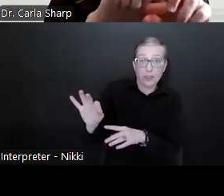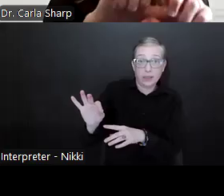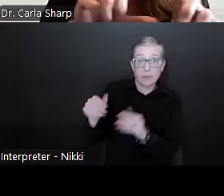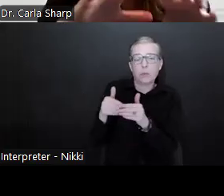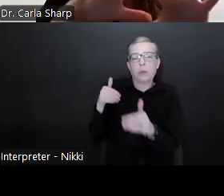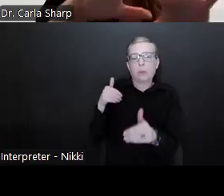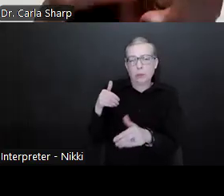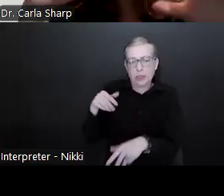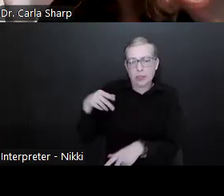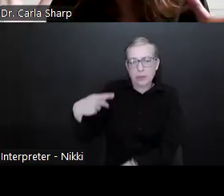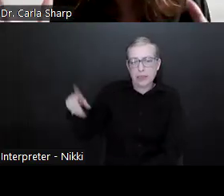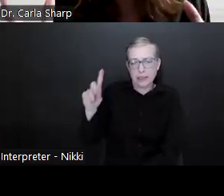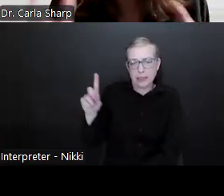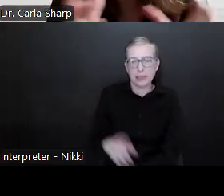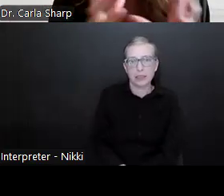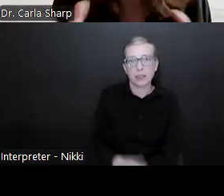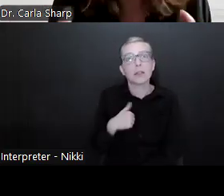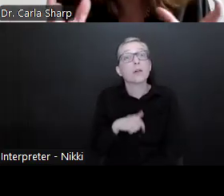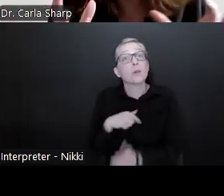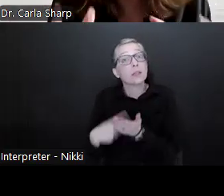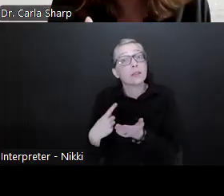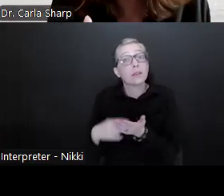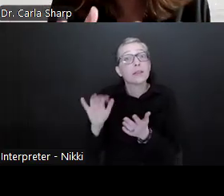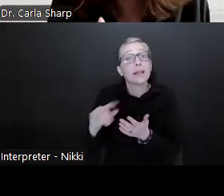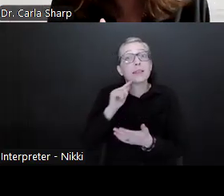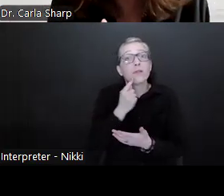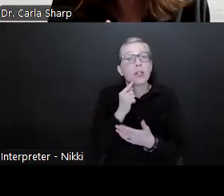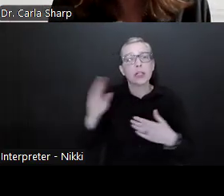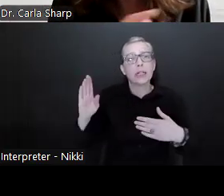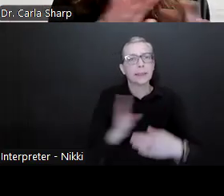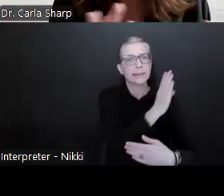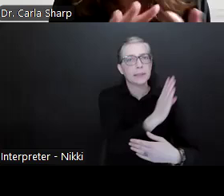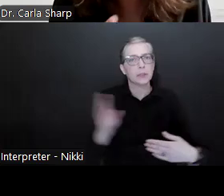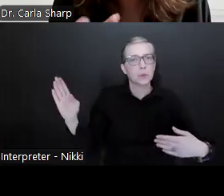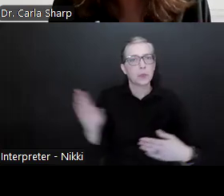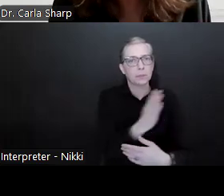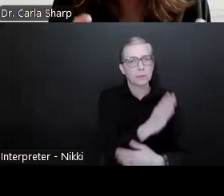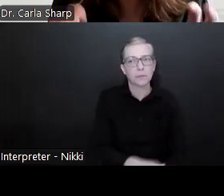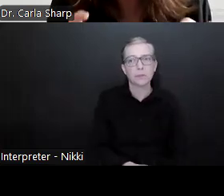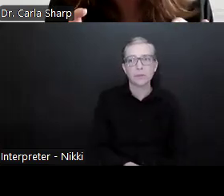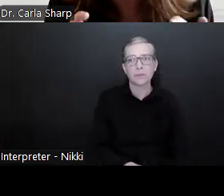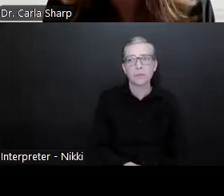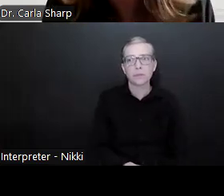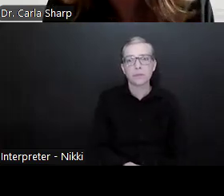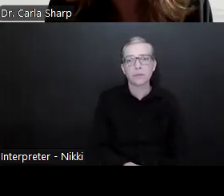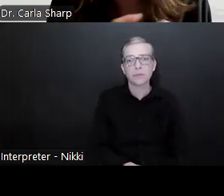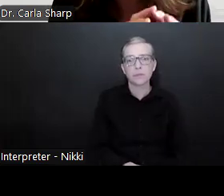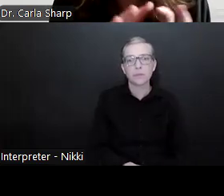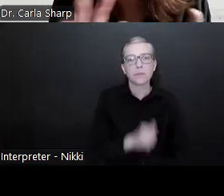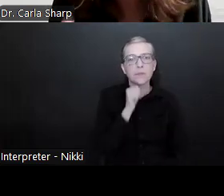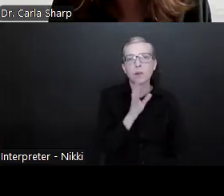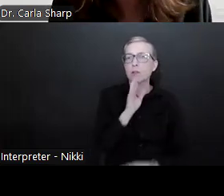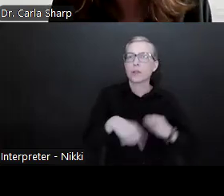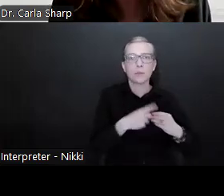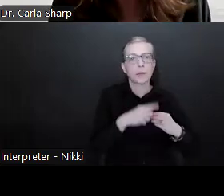that severity continuum of personality disorder, we're not talking about the old GAF score. We're not talking